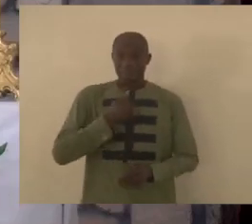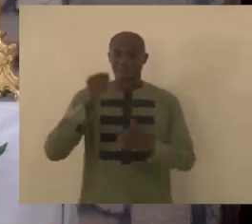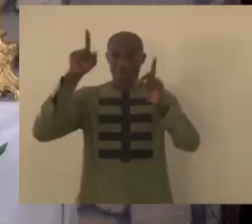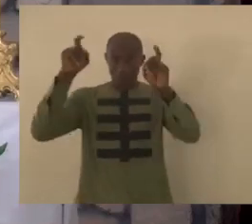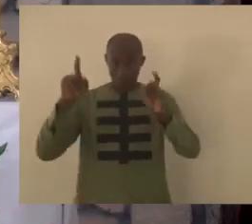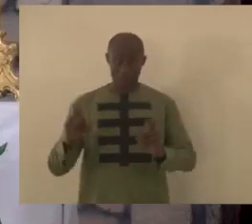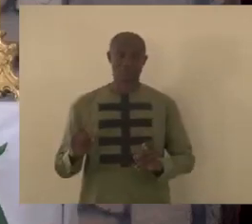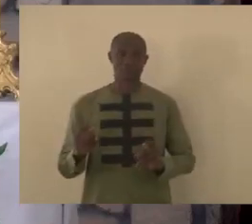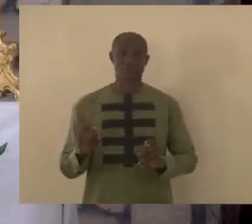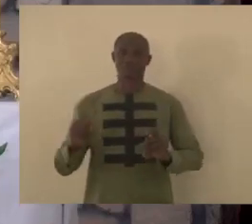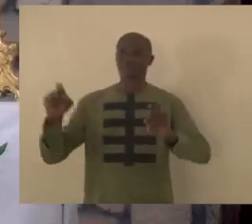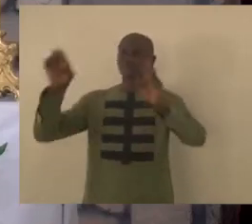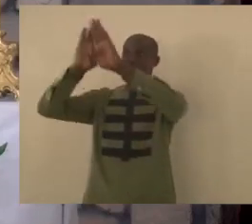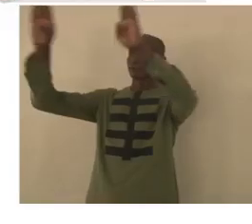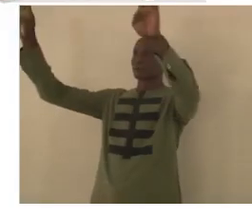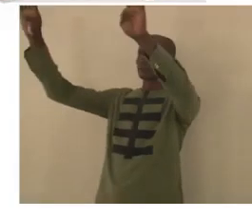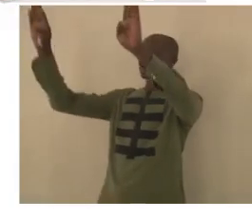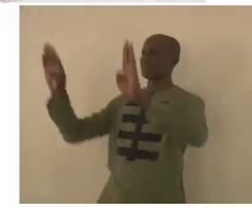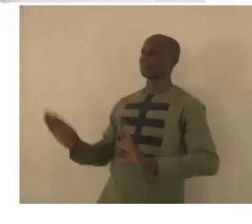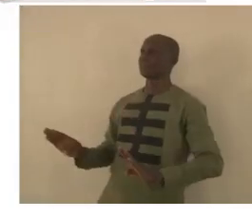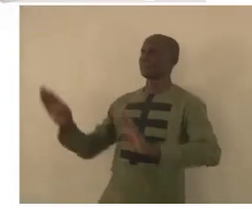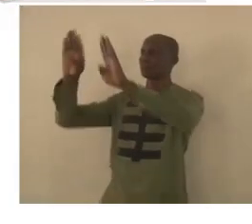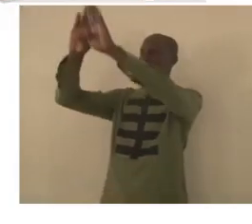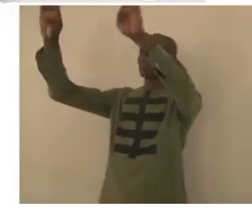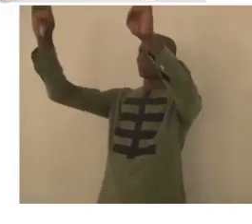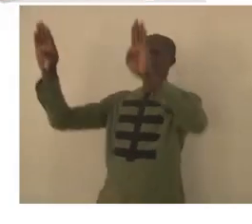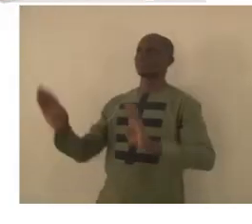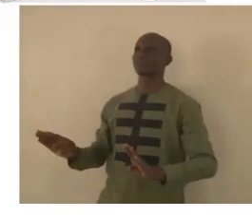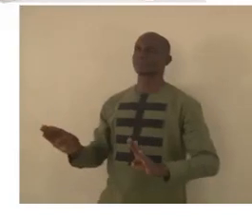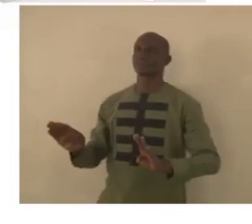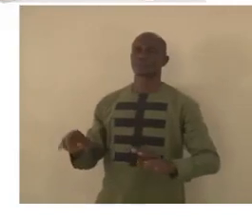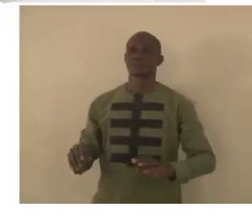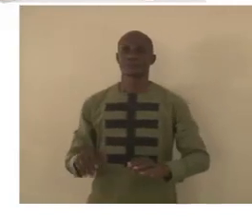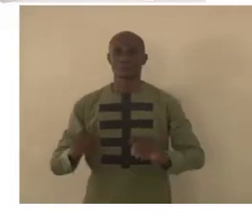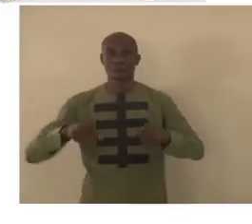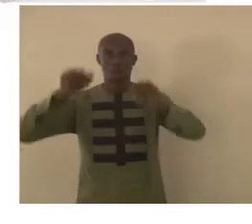Self-examination. I want us to read that first paragraph together. Can we?